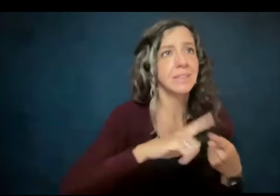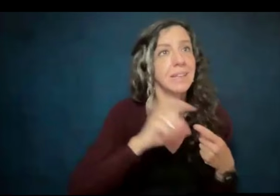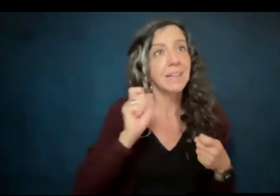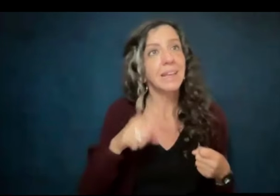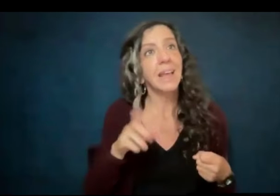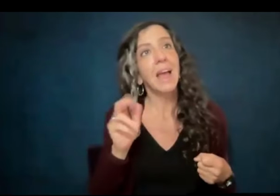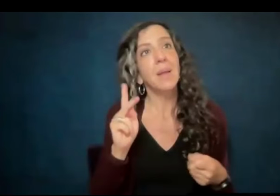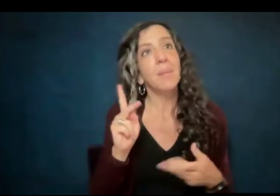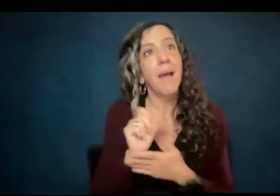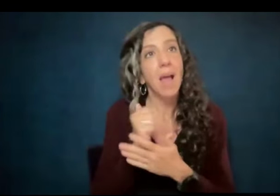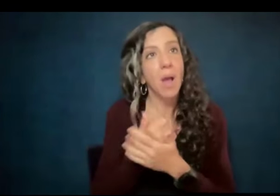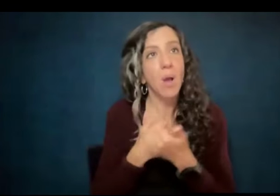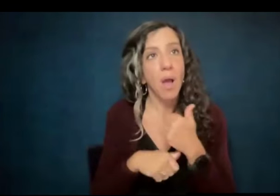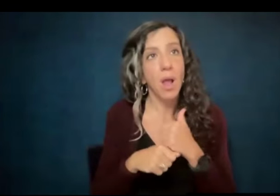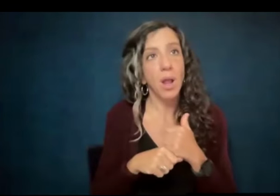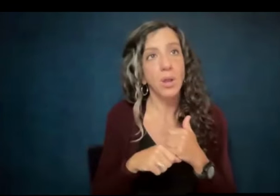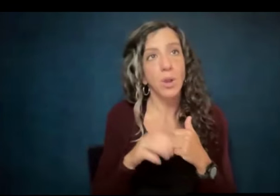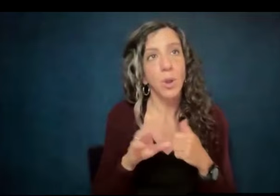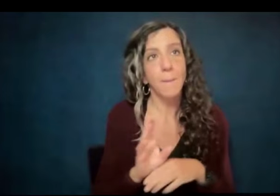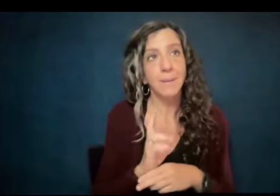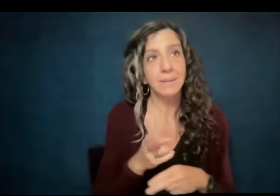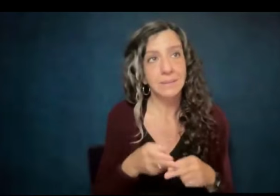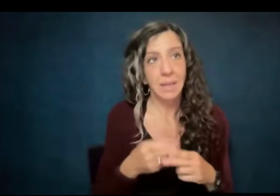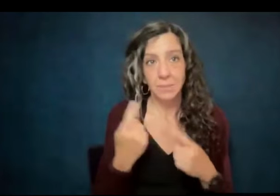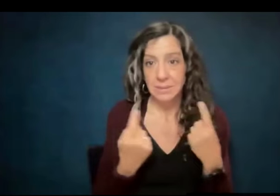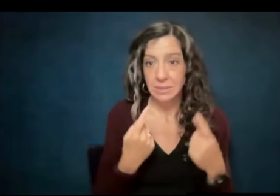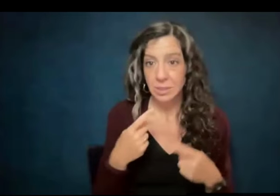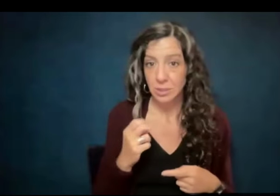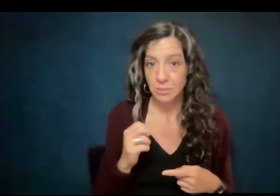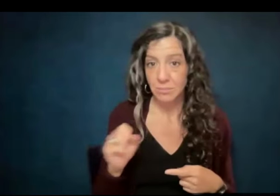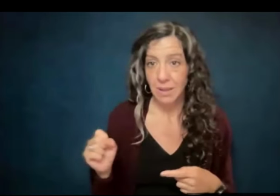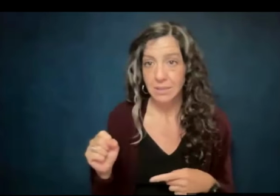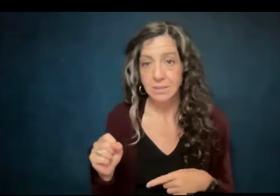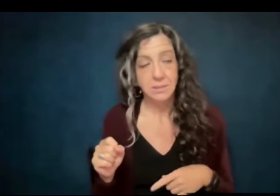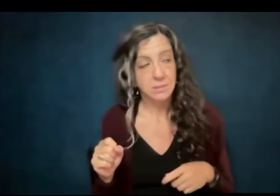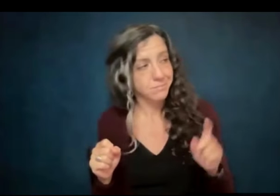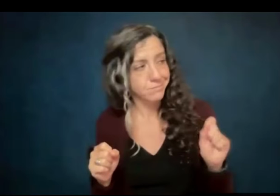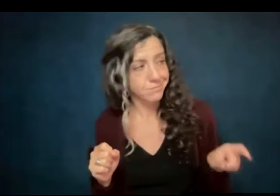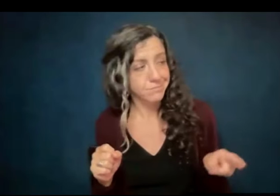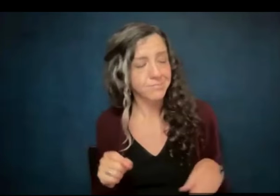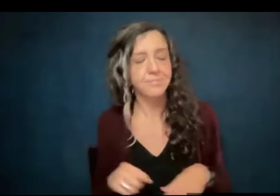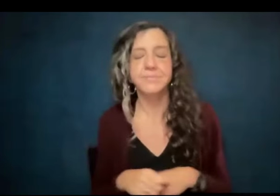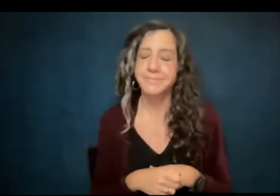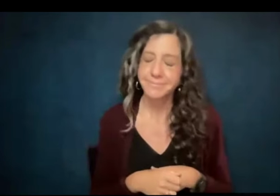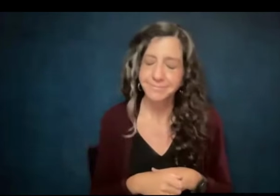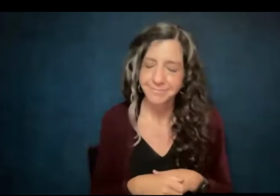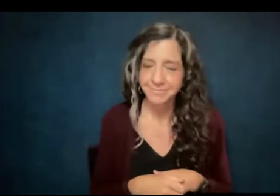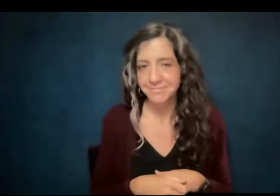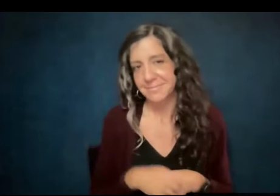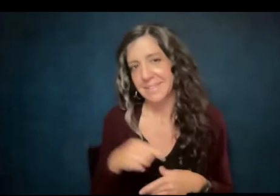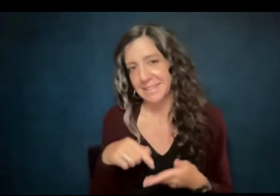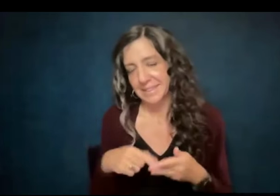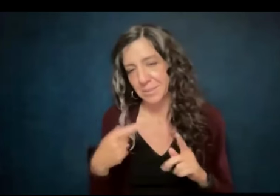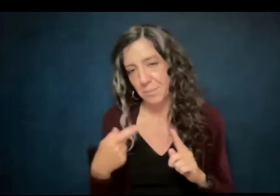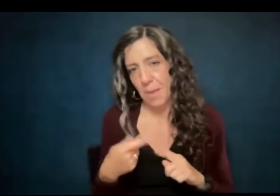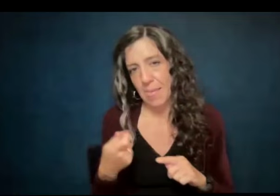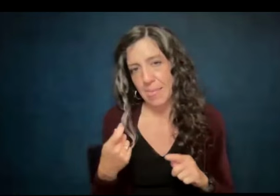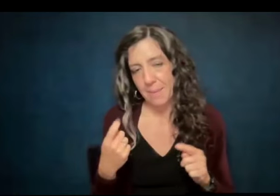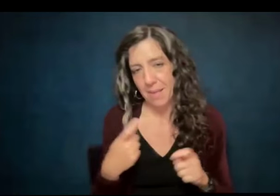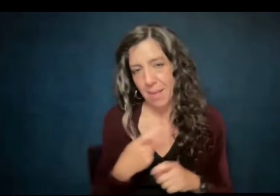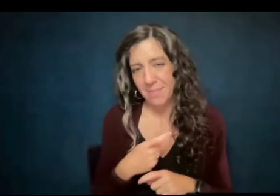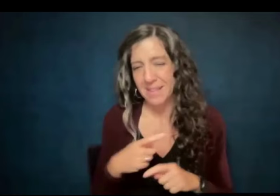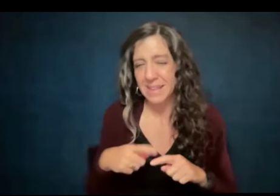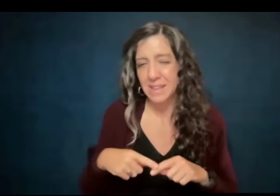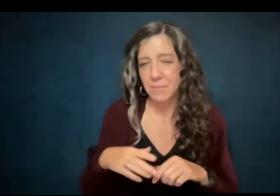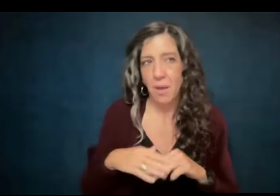be considered pests? So this is where it gets complicated. It's going to depend on how you created